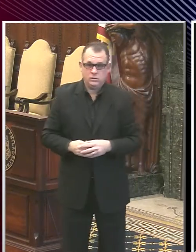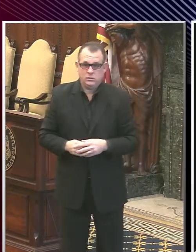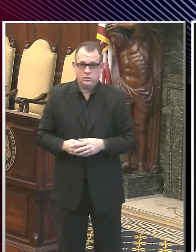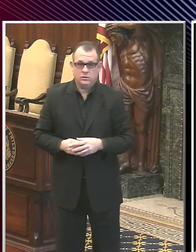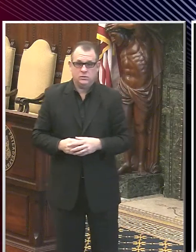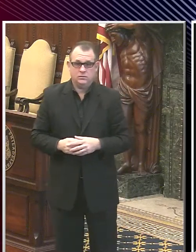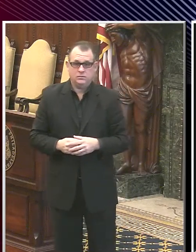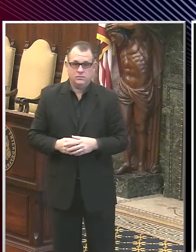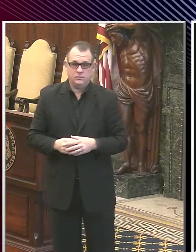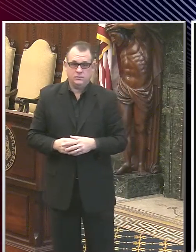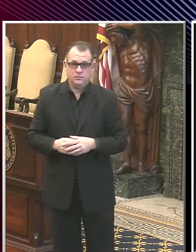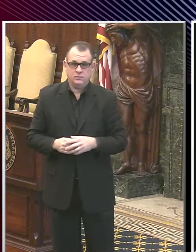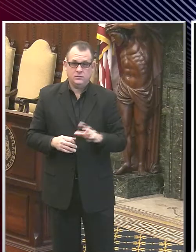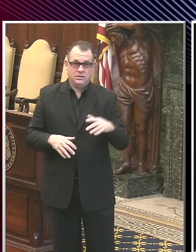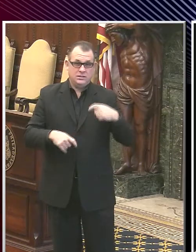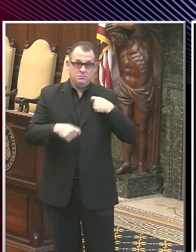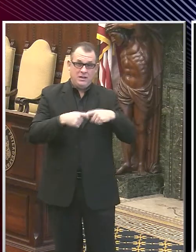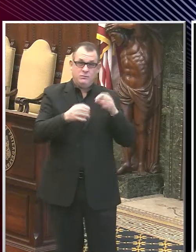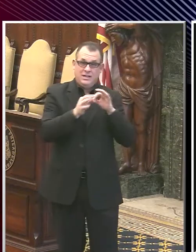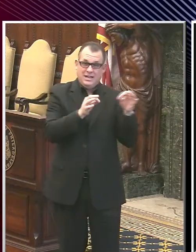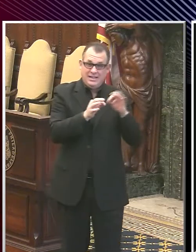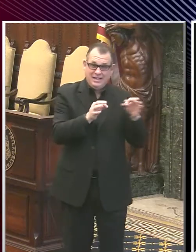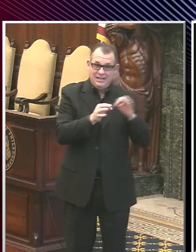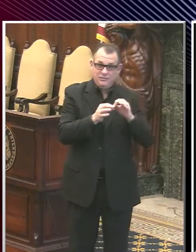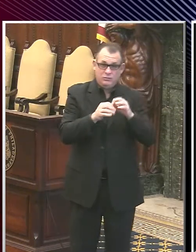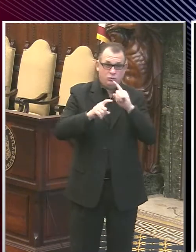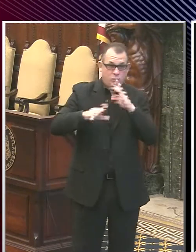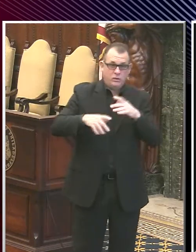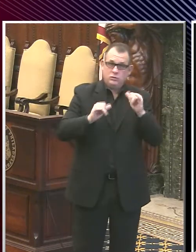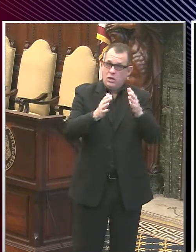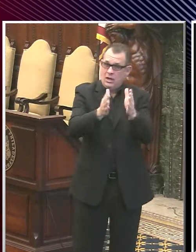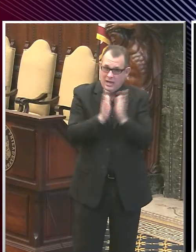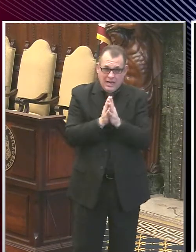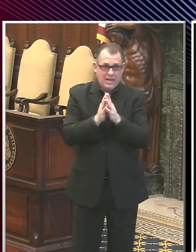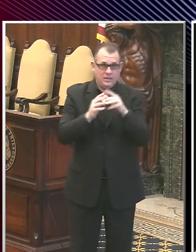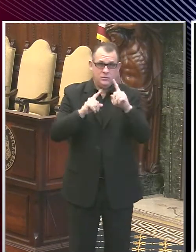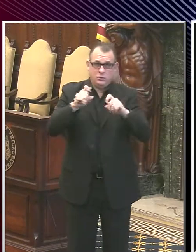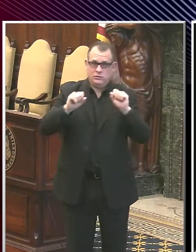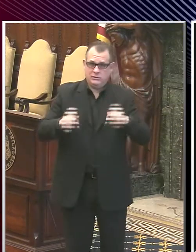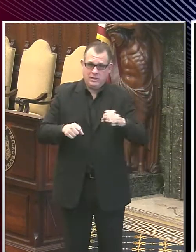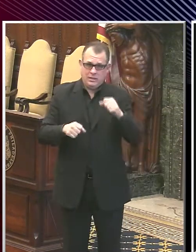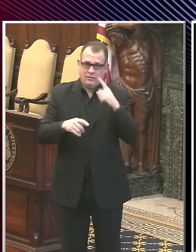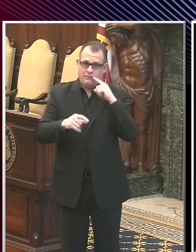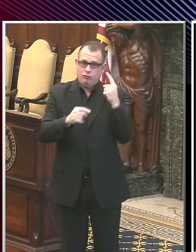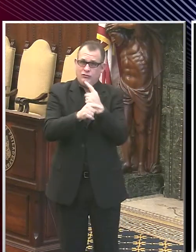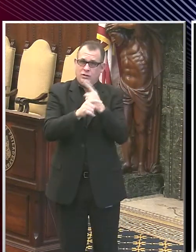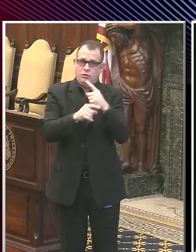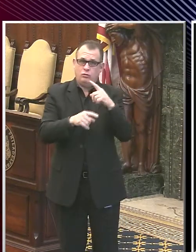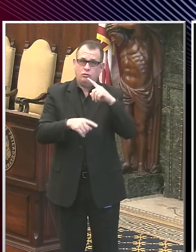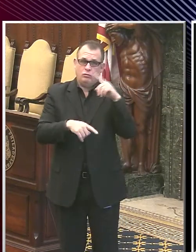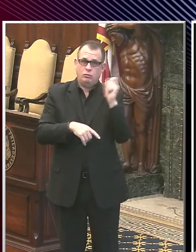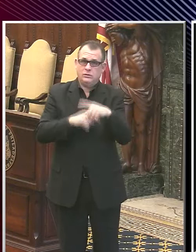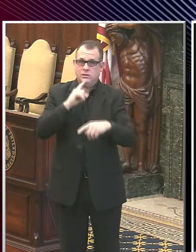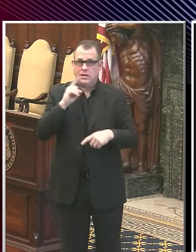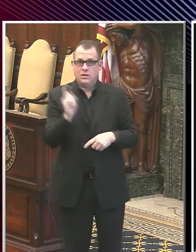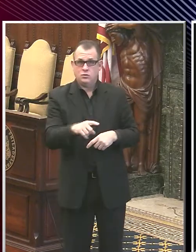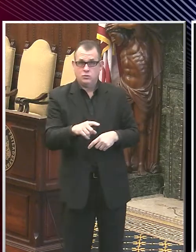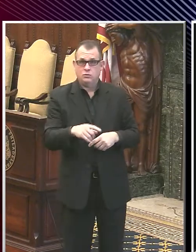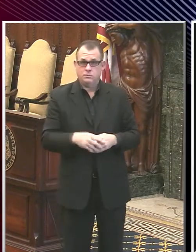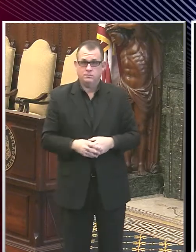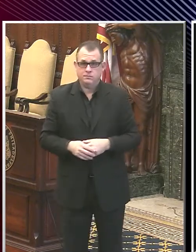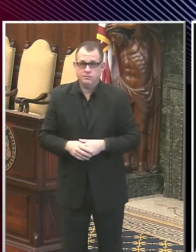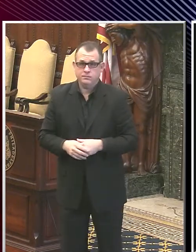portion will come first. Spanish language reporters who are with us should still feel free to ask your questions during the regular Q&A with